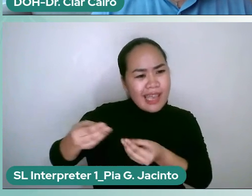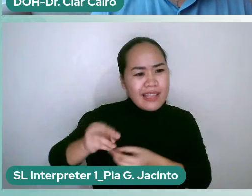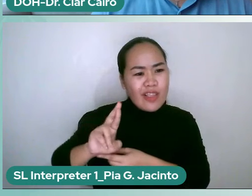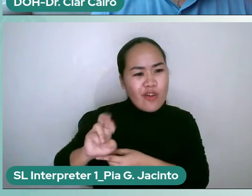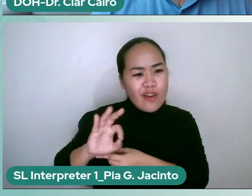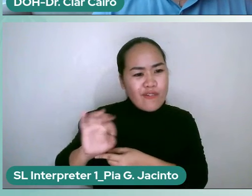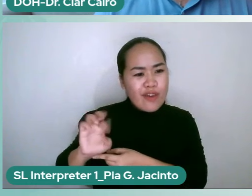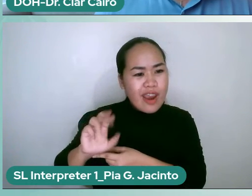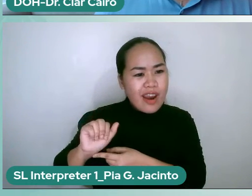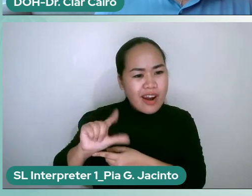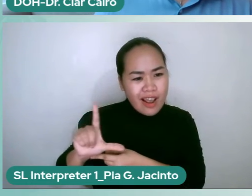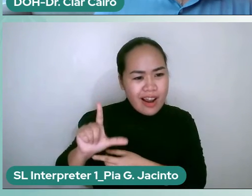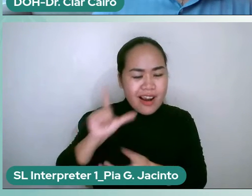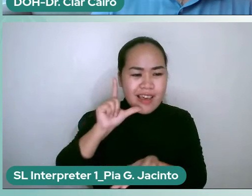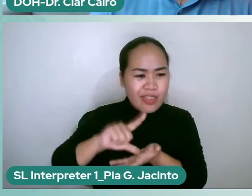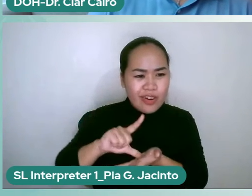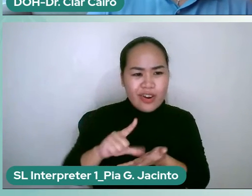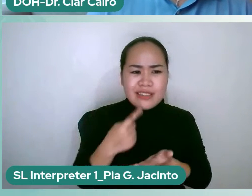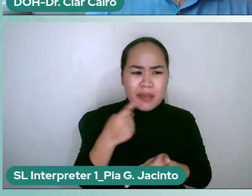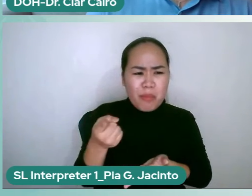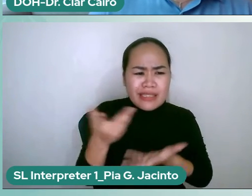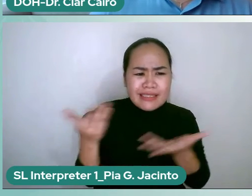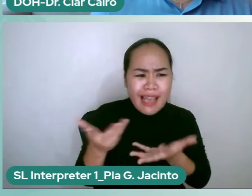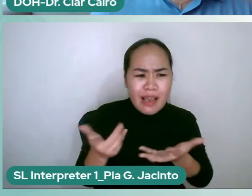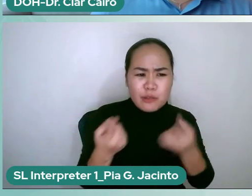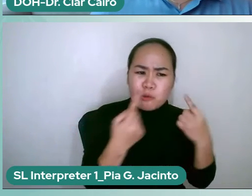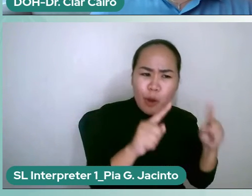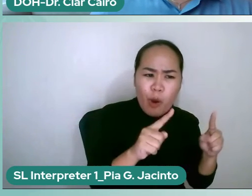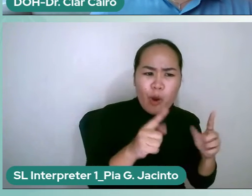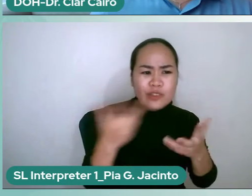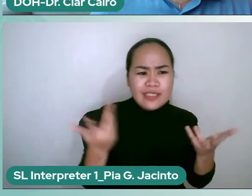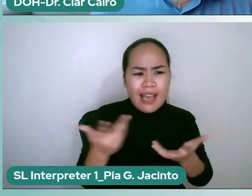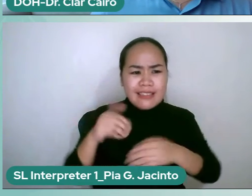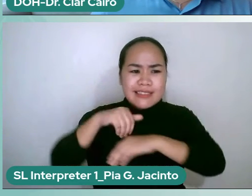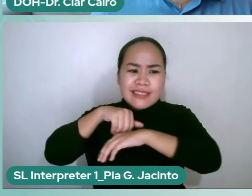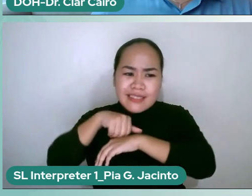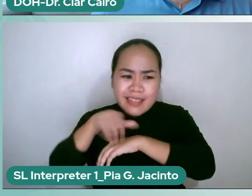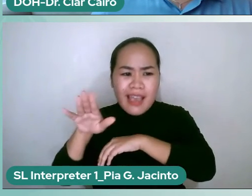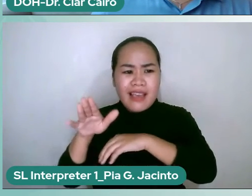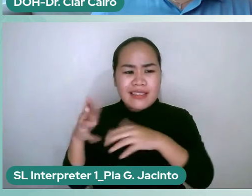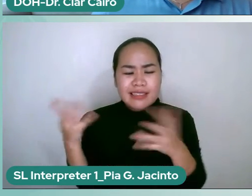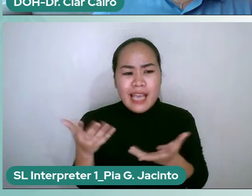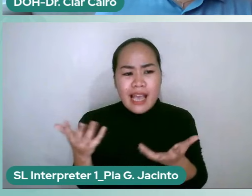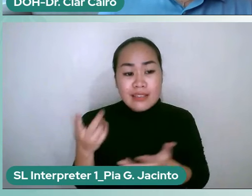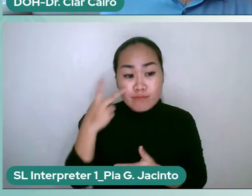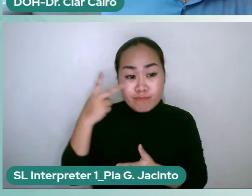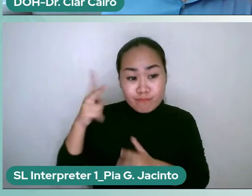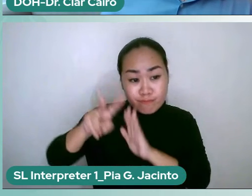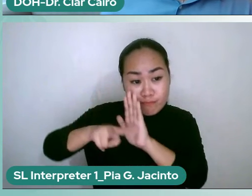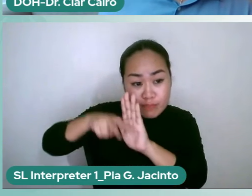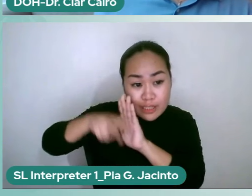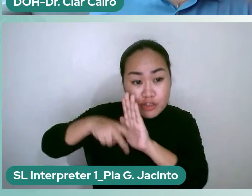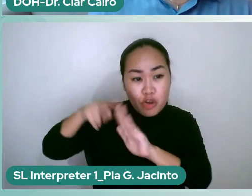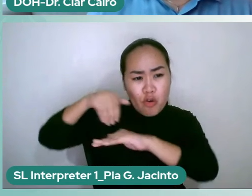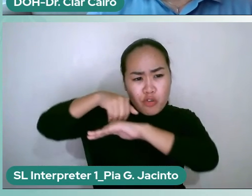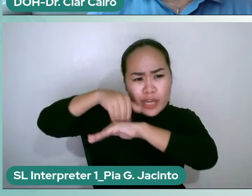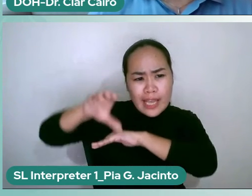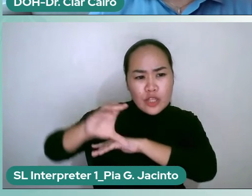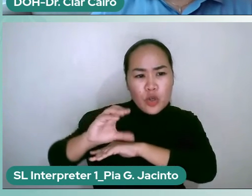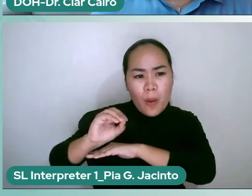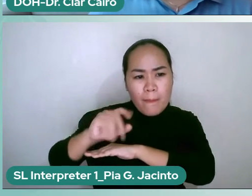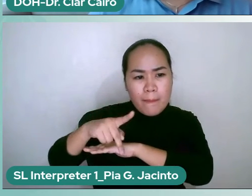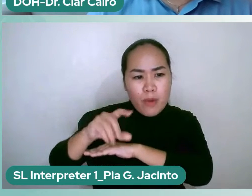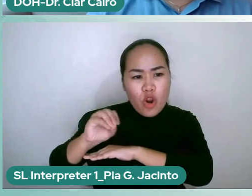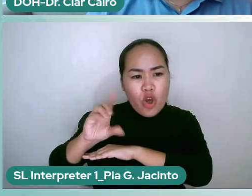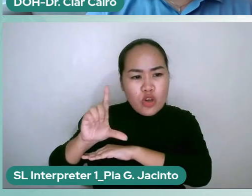tell them where to go. We use WhatsApp to send them little videos on what colposcopy is about.